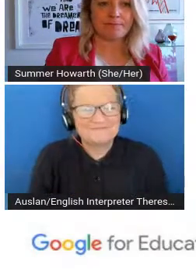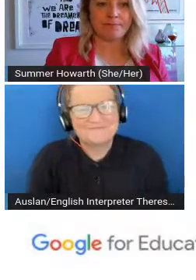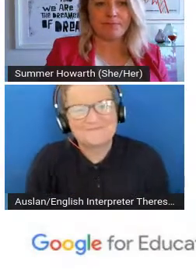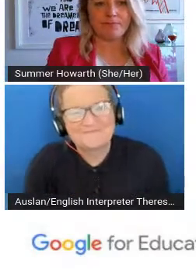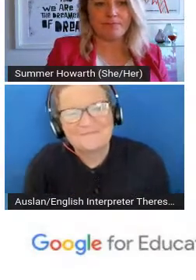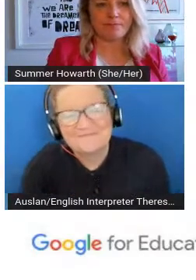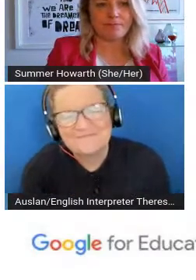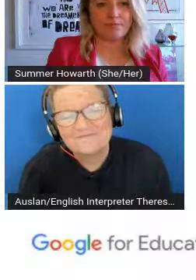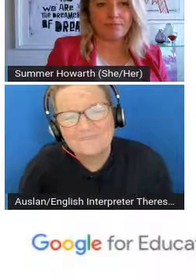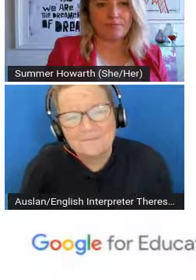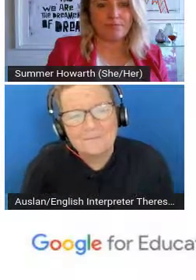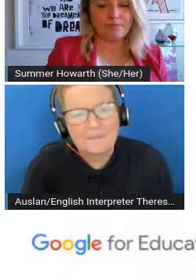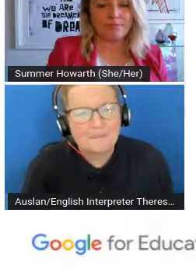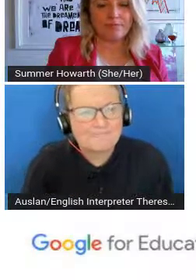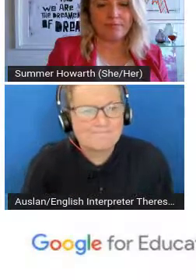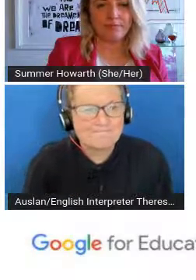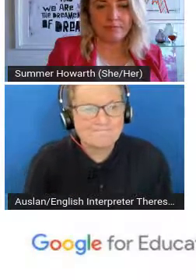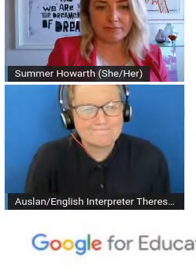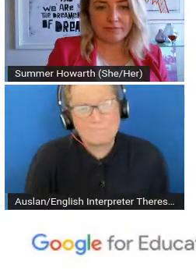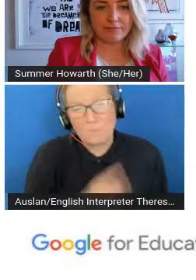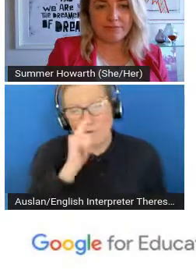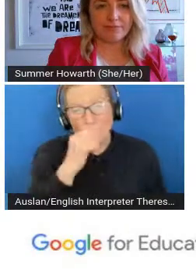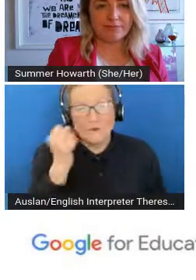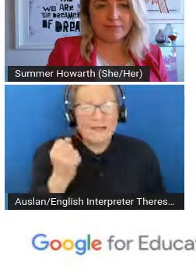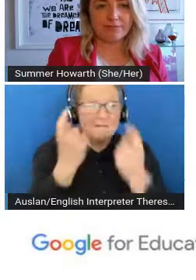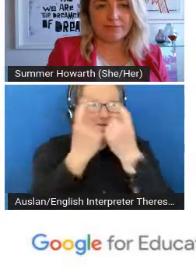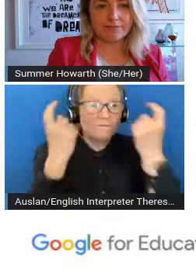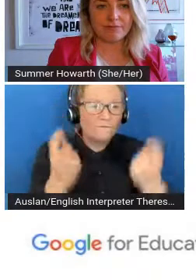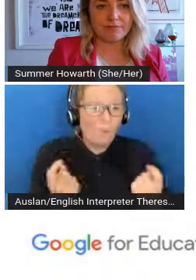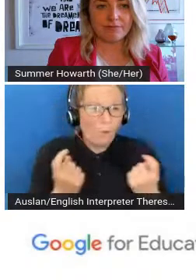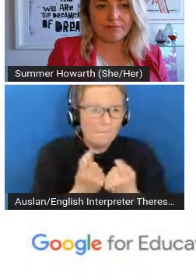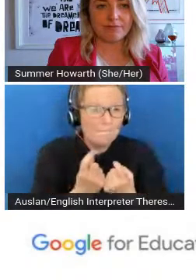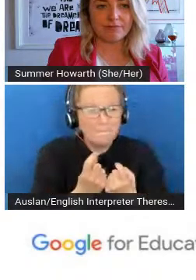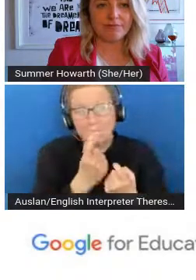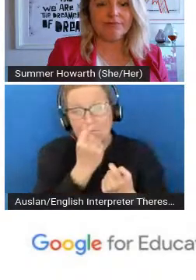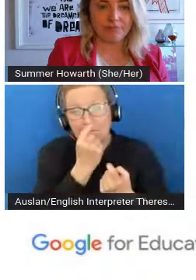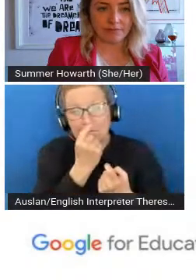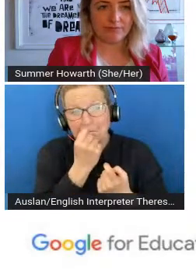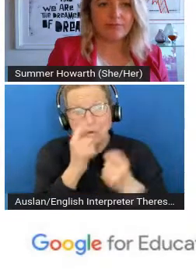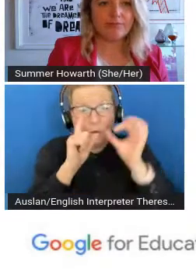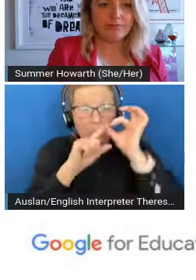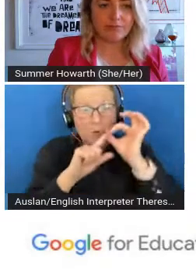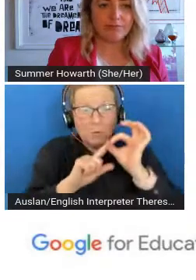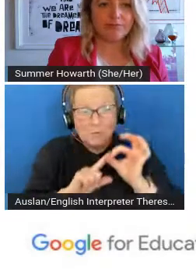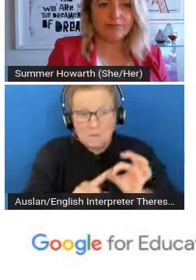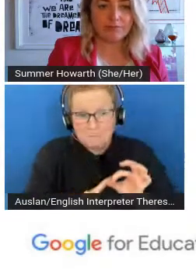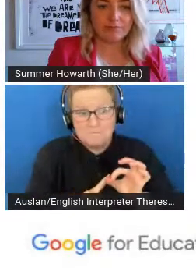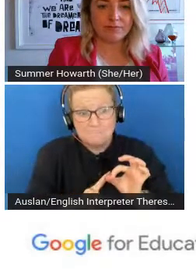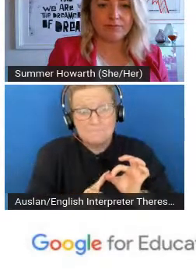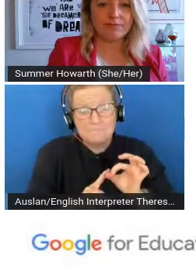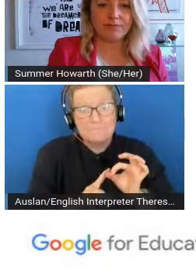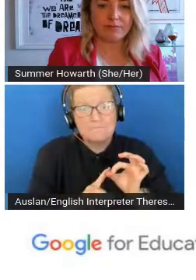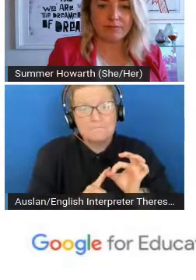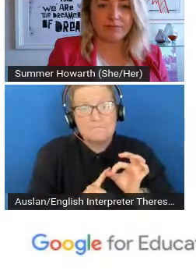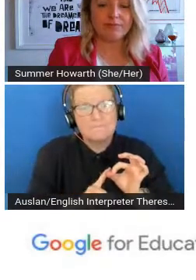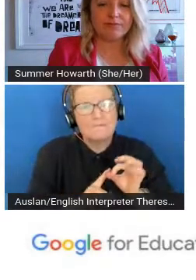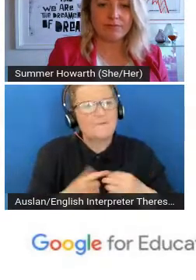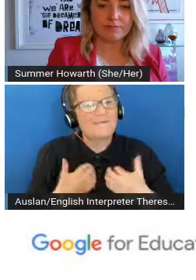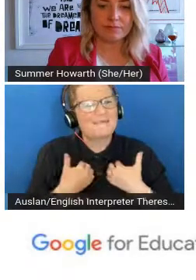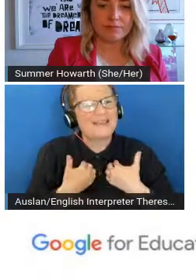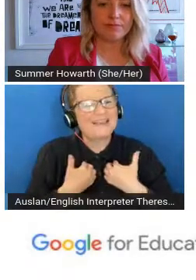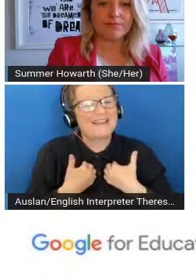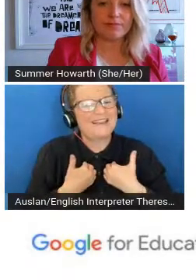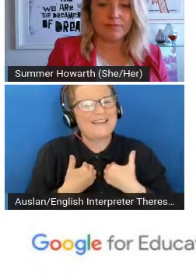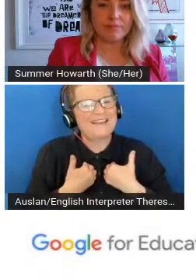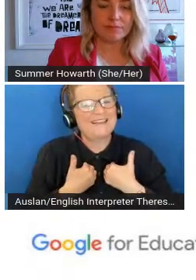question, you could do a form, like you could have a form with deeper questions. But I think for me, just being able